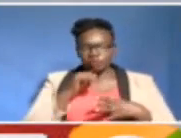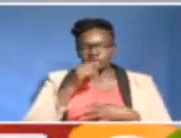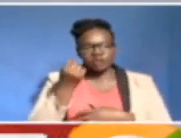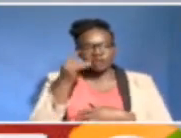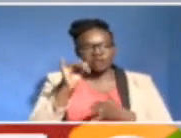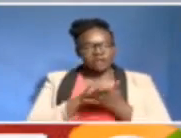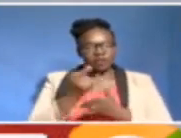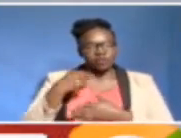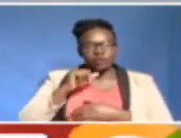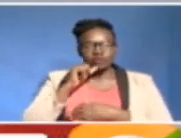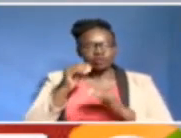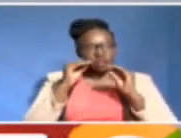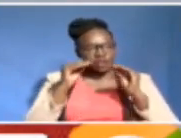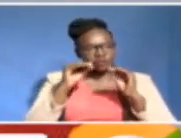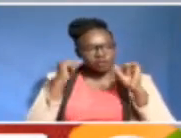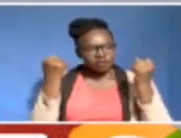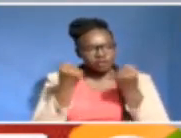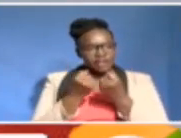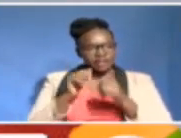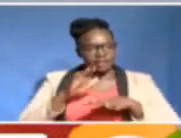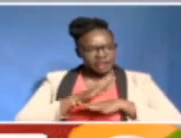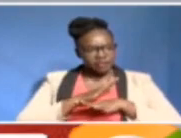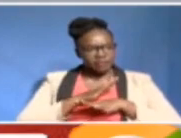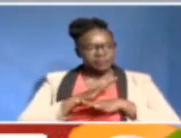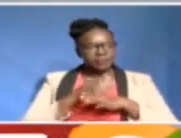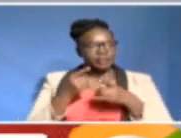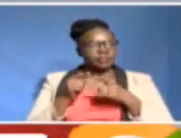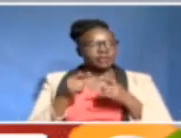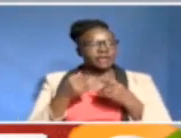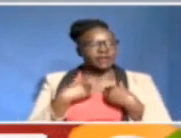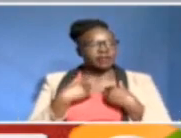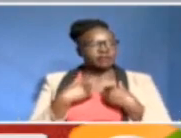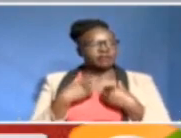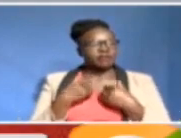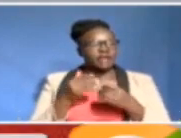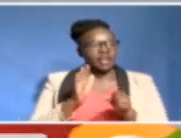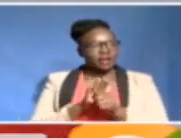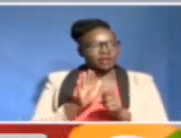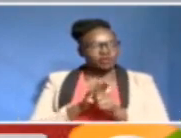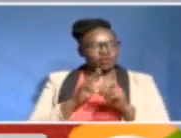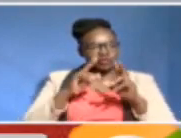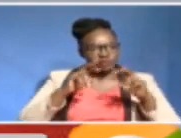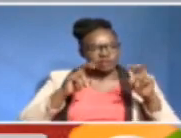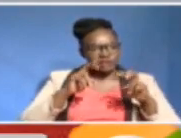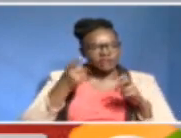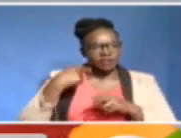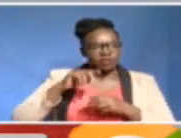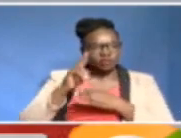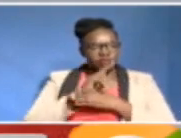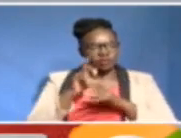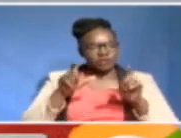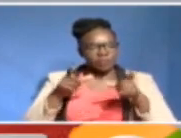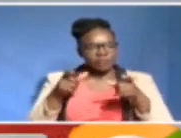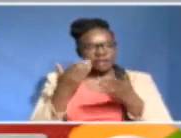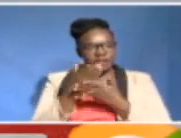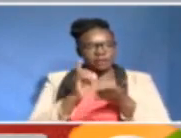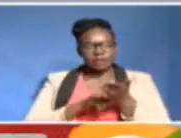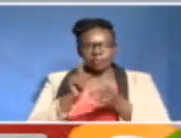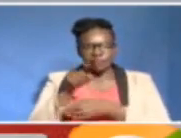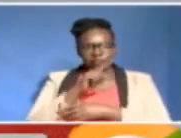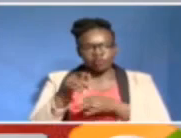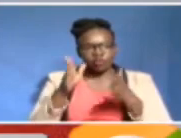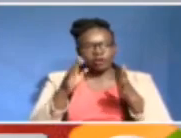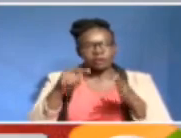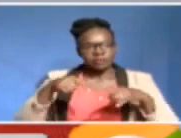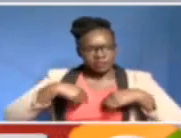enough, is that there is a lot of research. I am going to stress, we use the media sometimes wrongly. I used